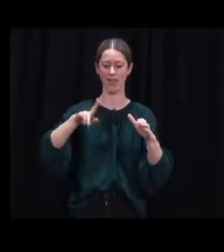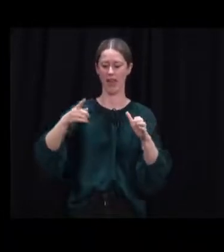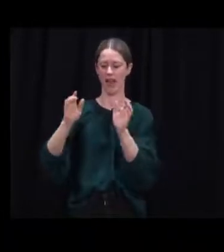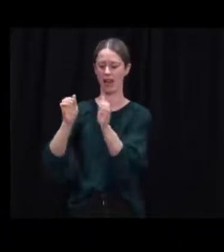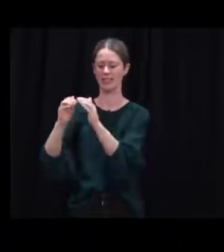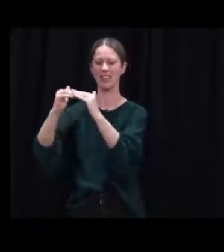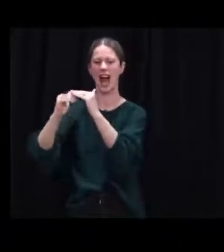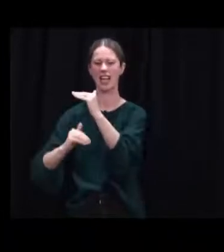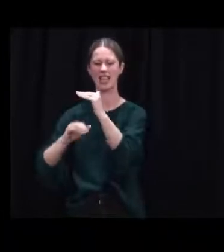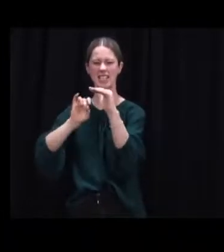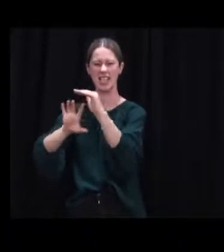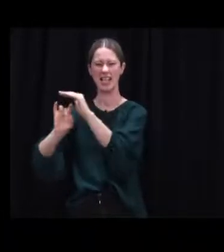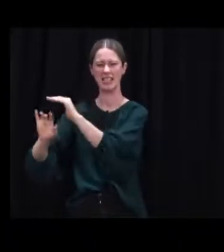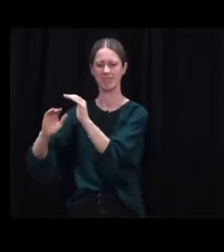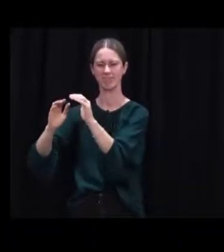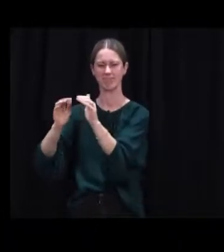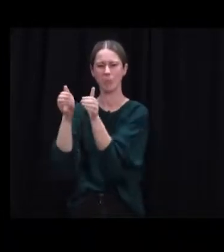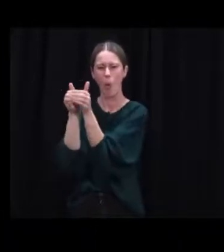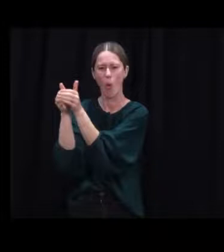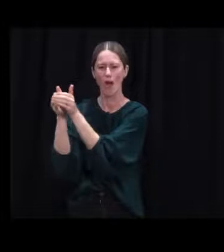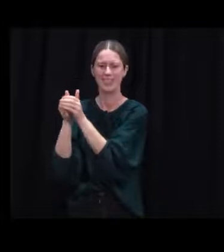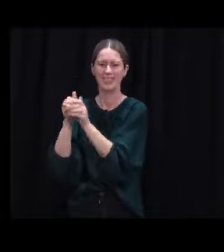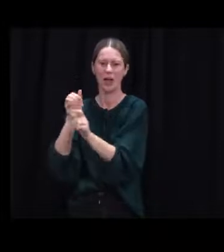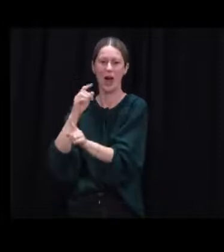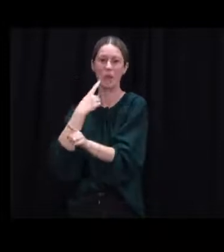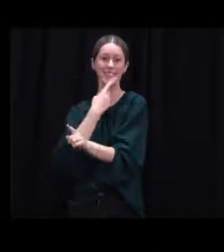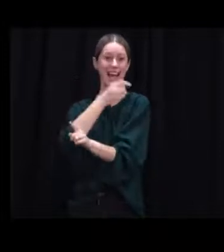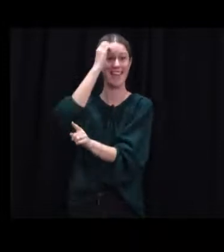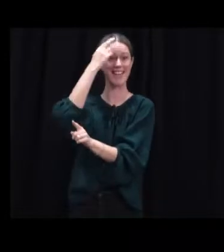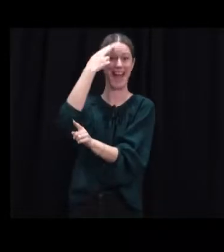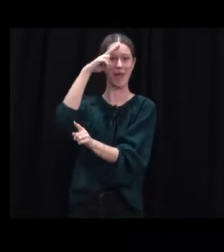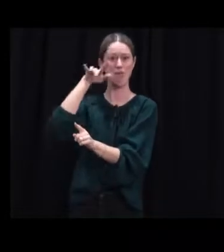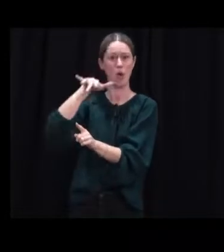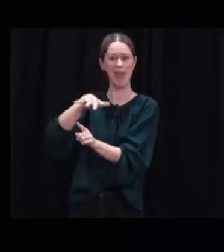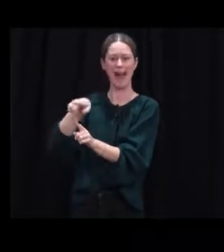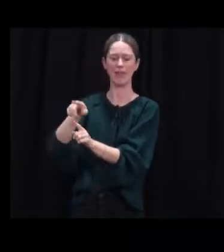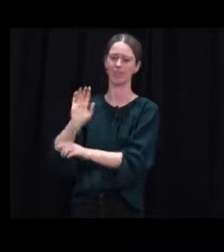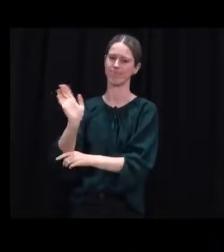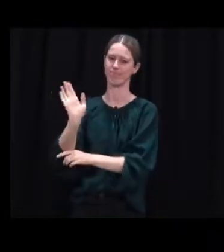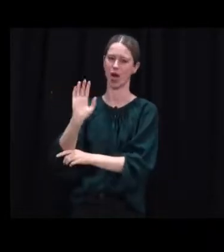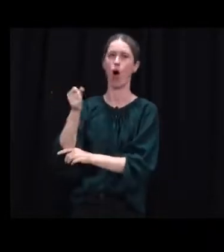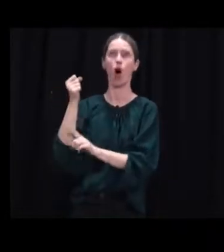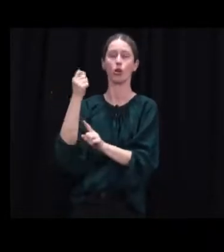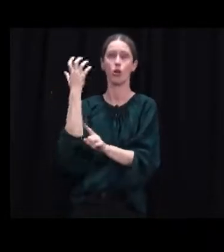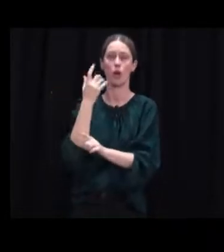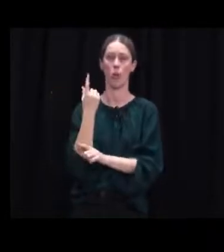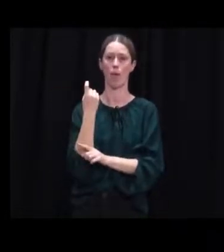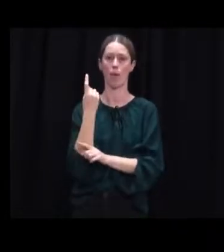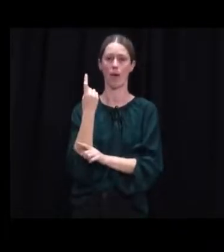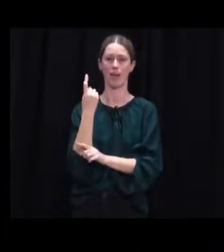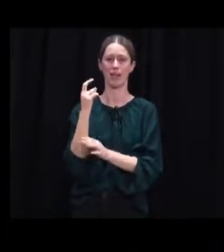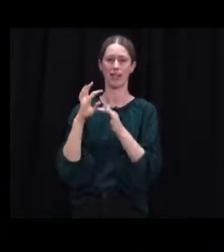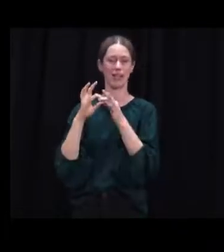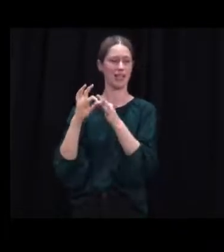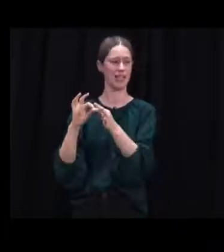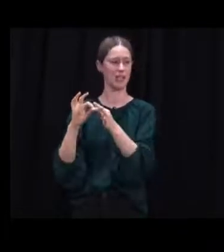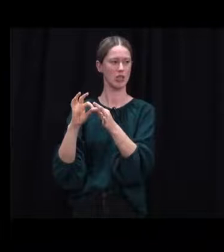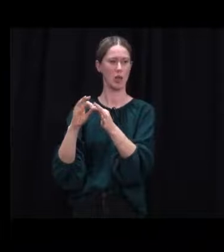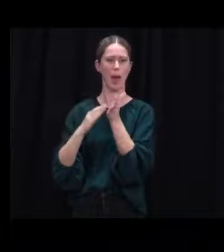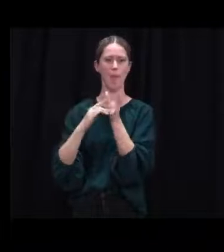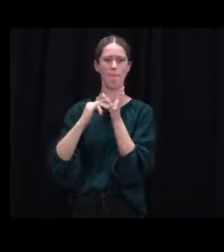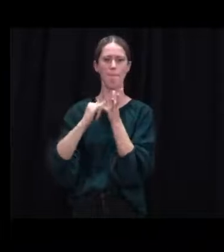IOG Church in Mangere, approximately 105 confirmed cases now. The other clusters are under 10, and so I won't